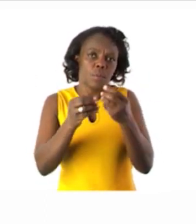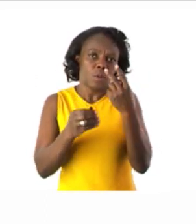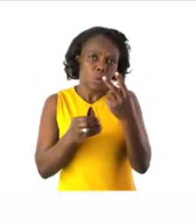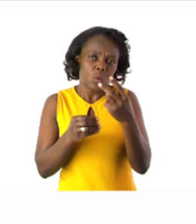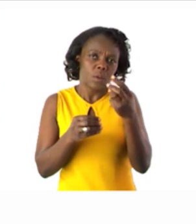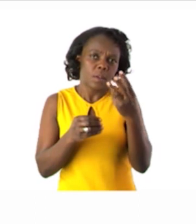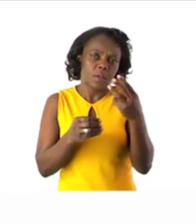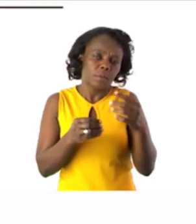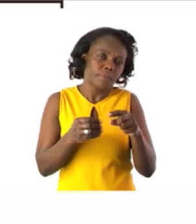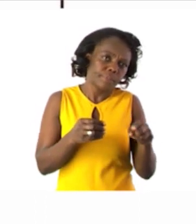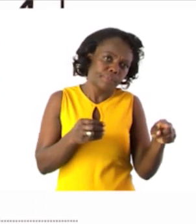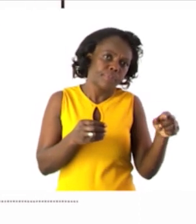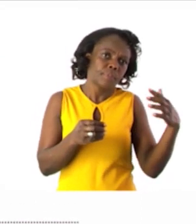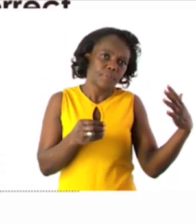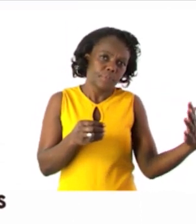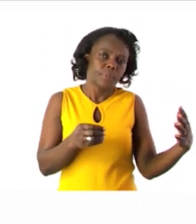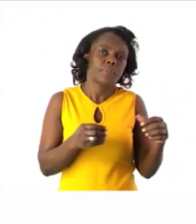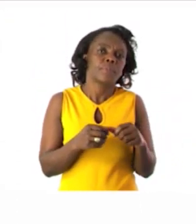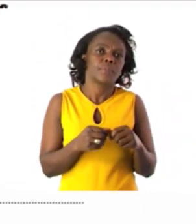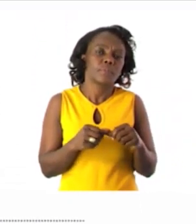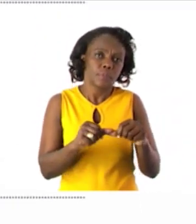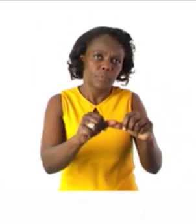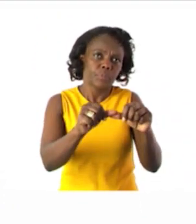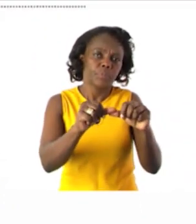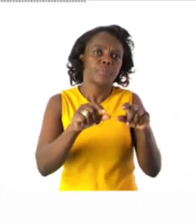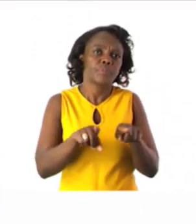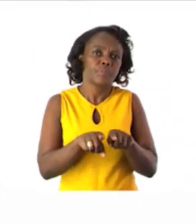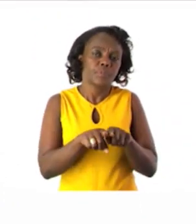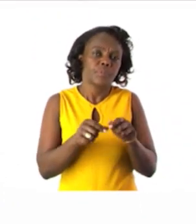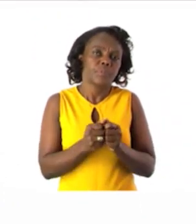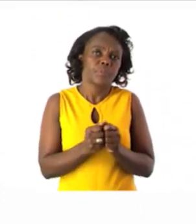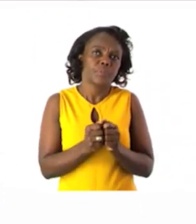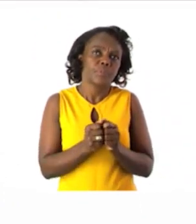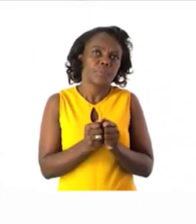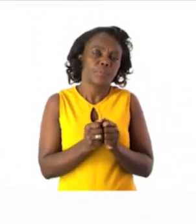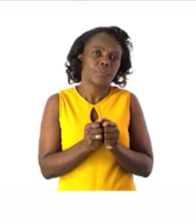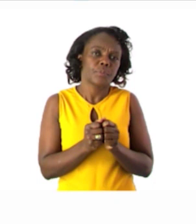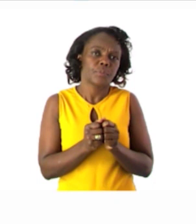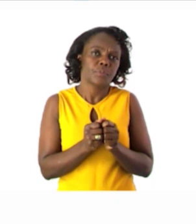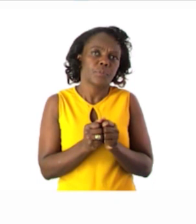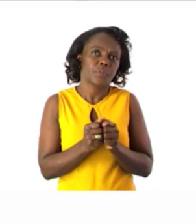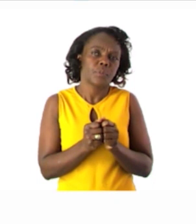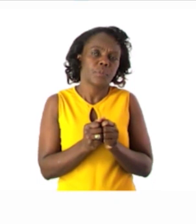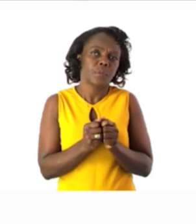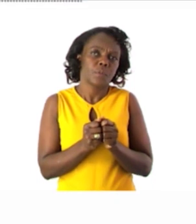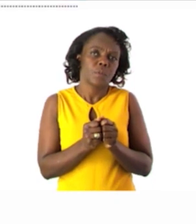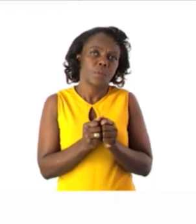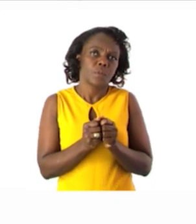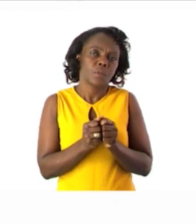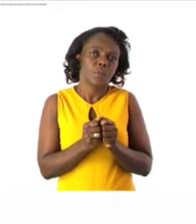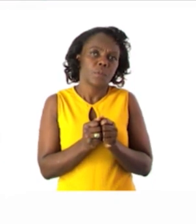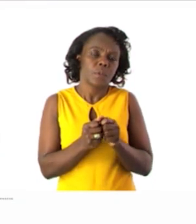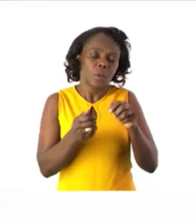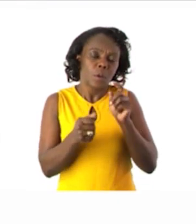3, number 4, and number 5 in the same way. Number 2, you must find out for me what is wrong there. Where is the